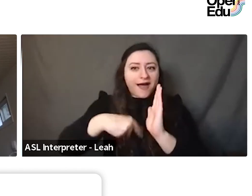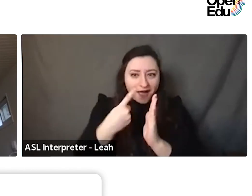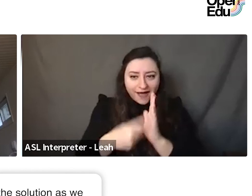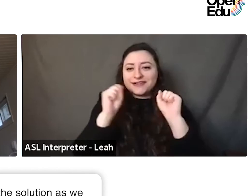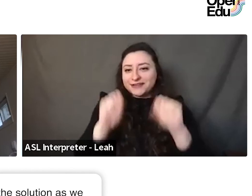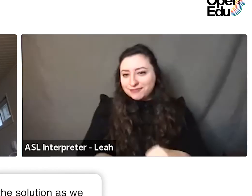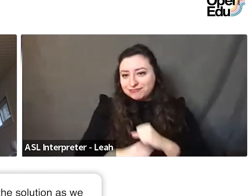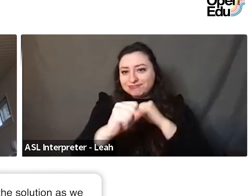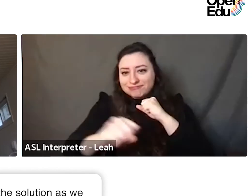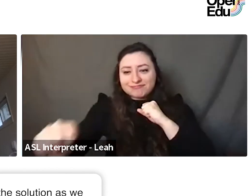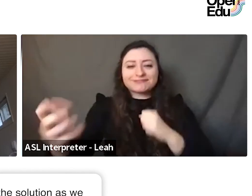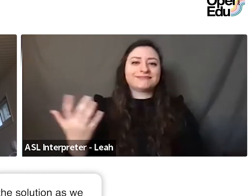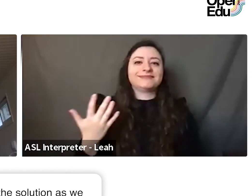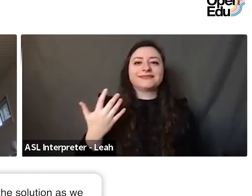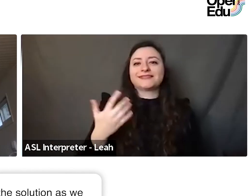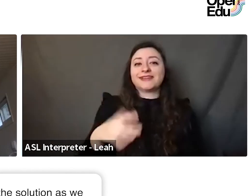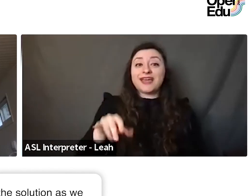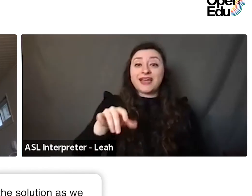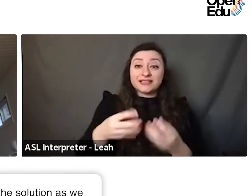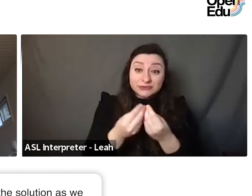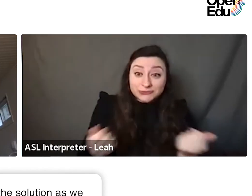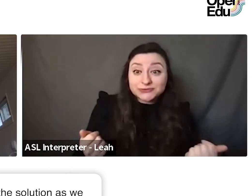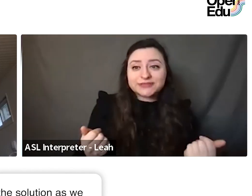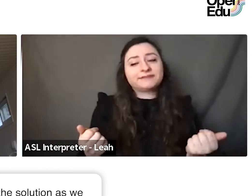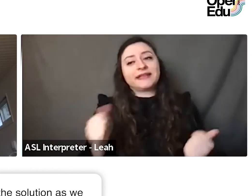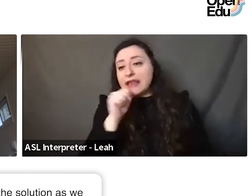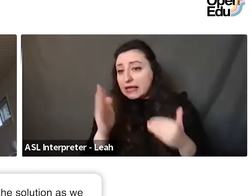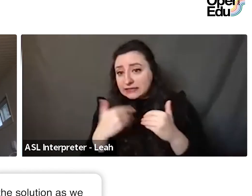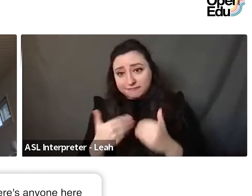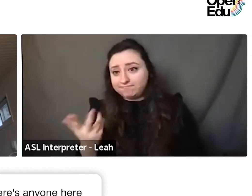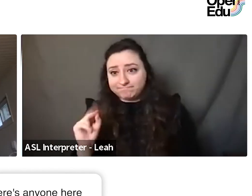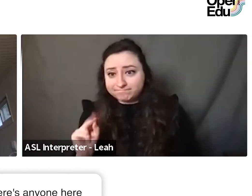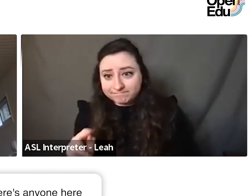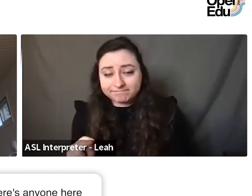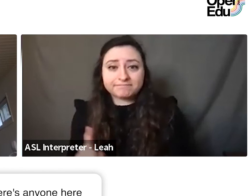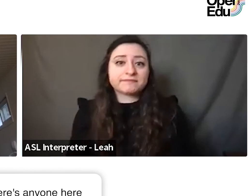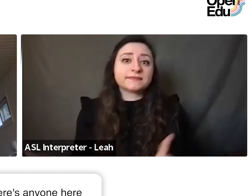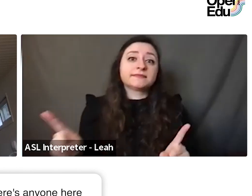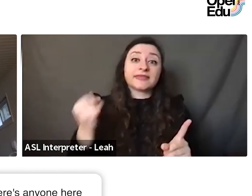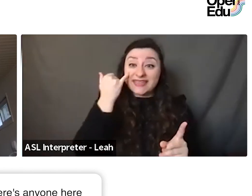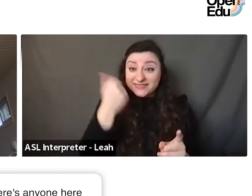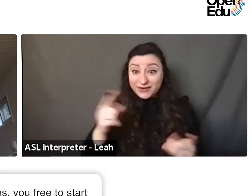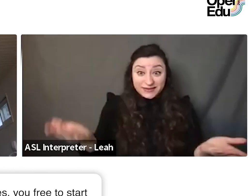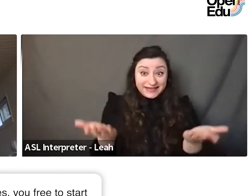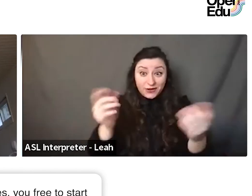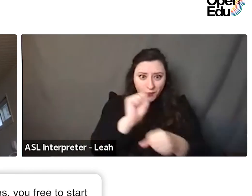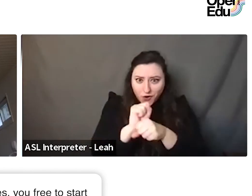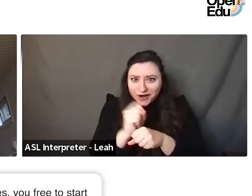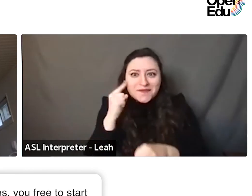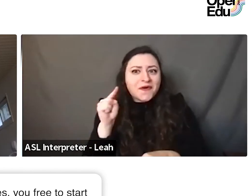here. Finding the solution, as we discussed, is not really easy. But if there's anyone here that works in one of these